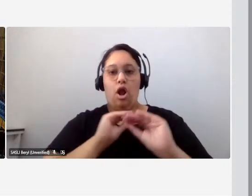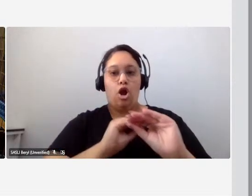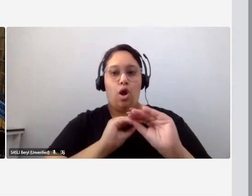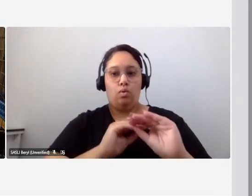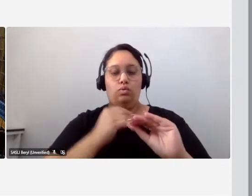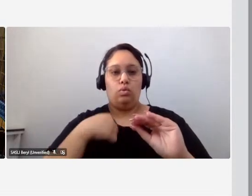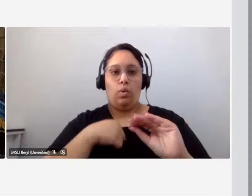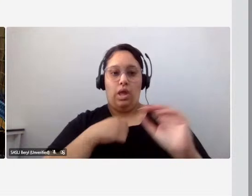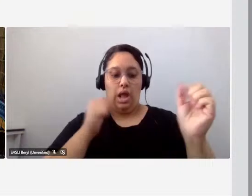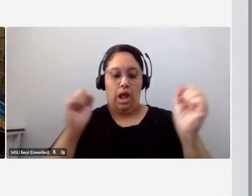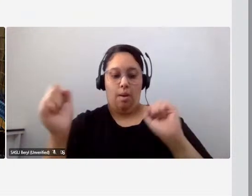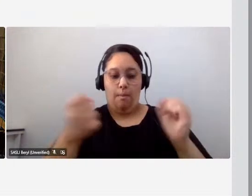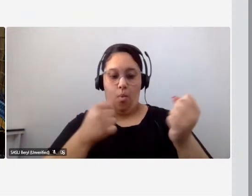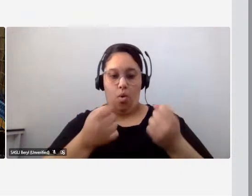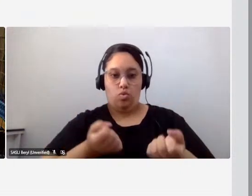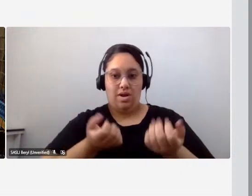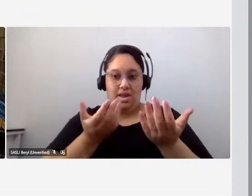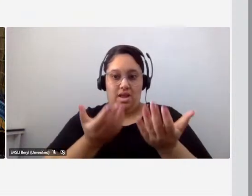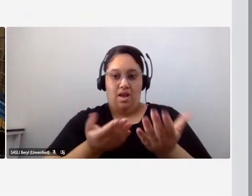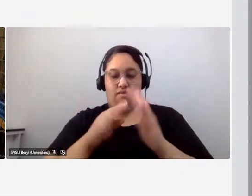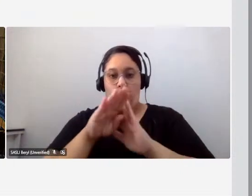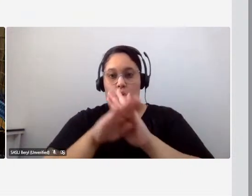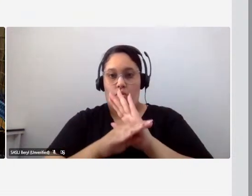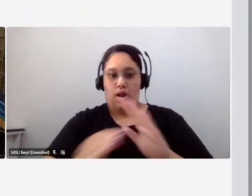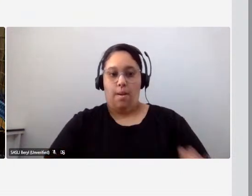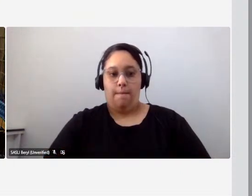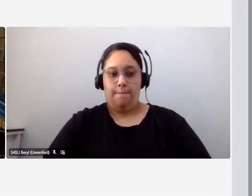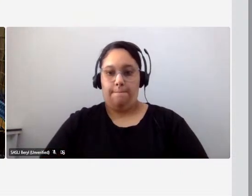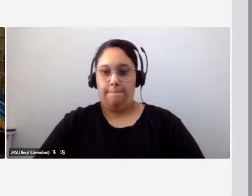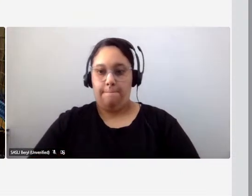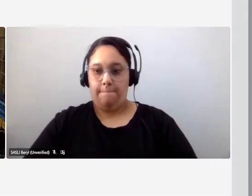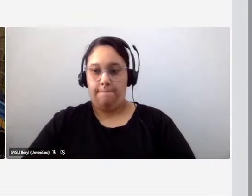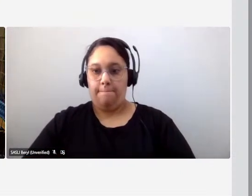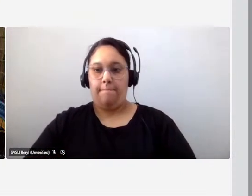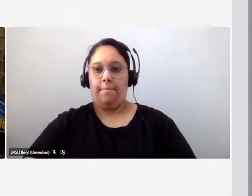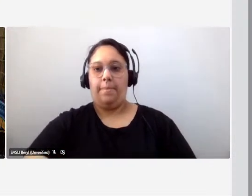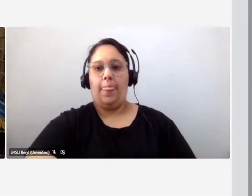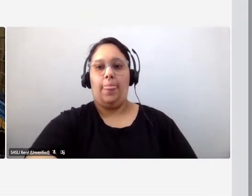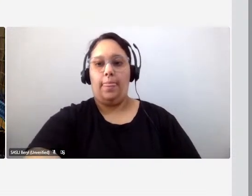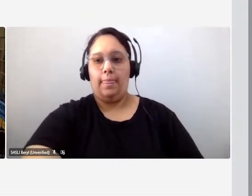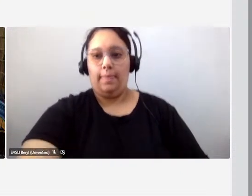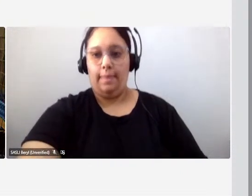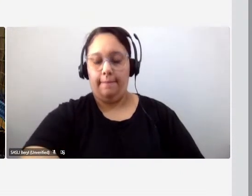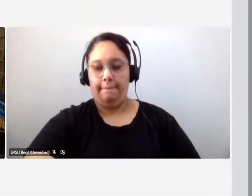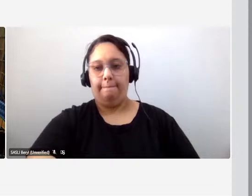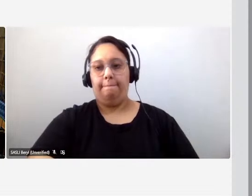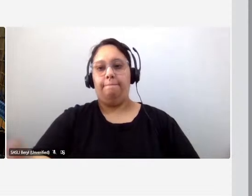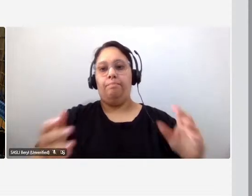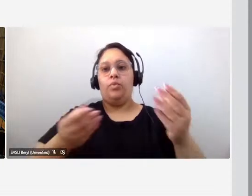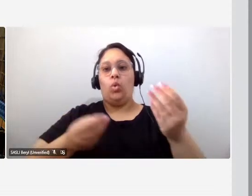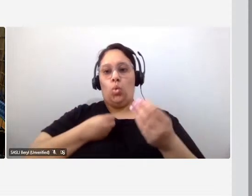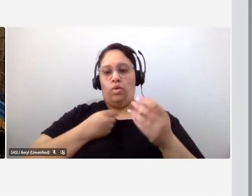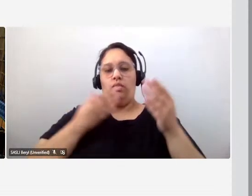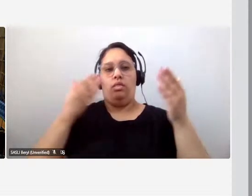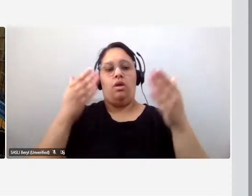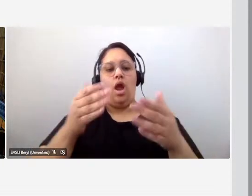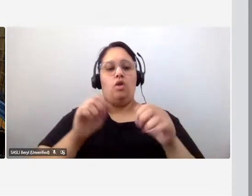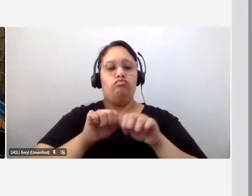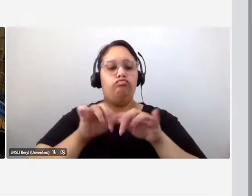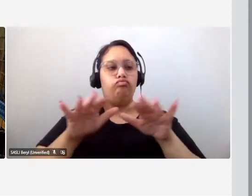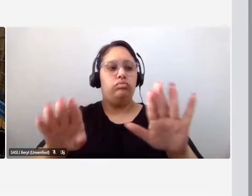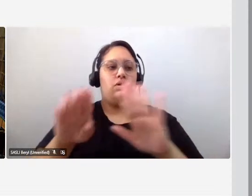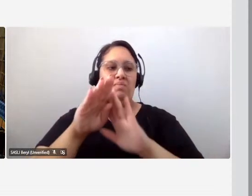employ to deliver these programs to serve youth are essentially youth. And the reach of the